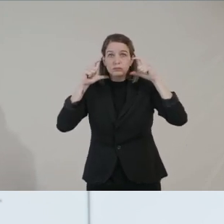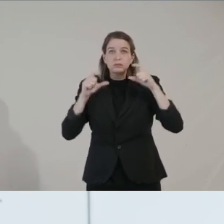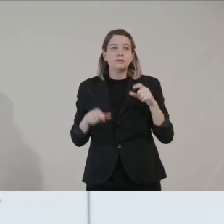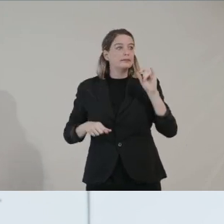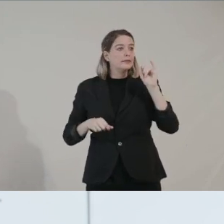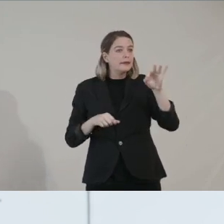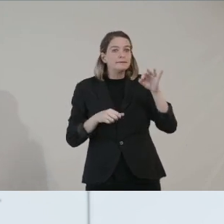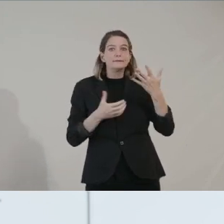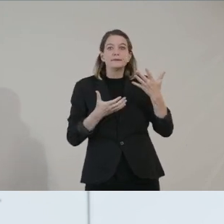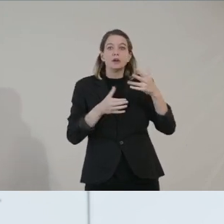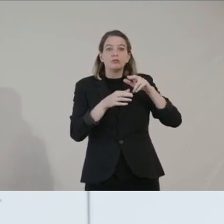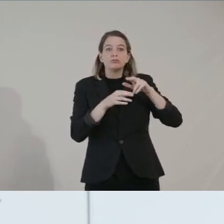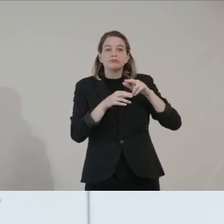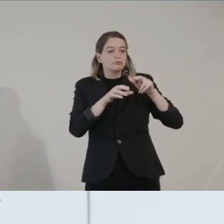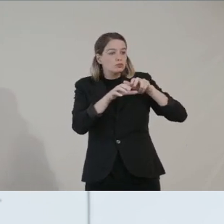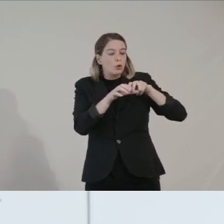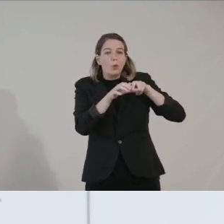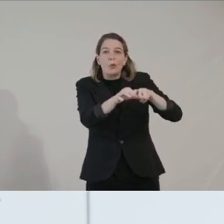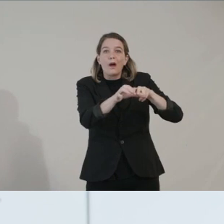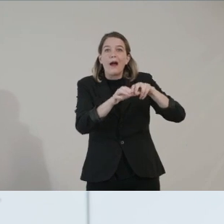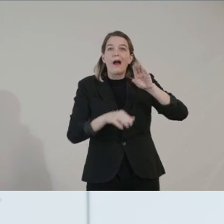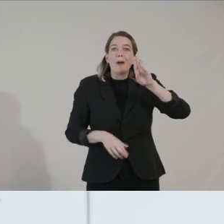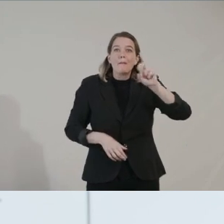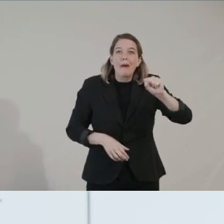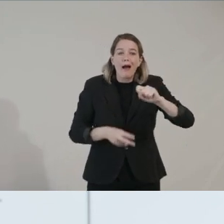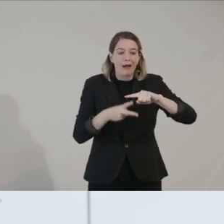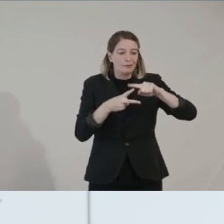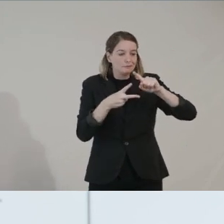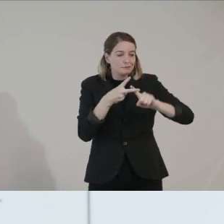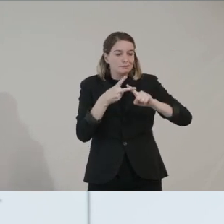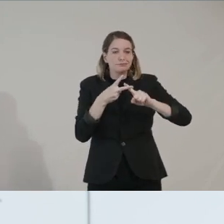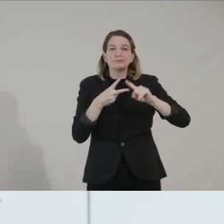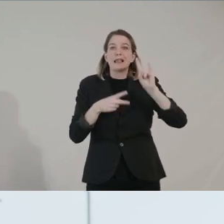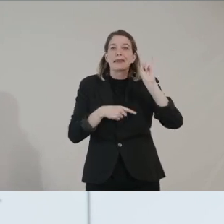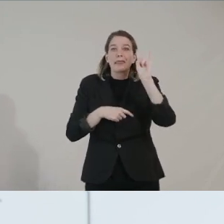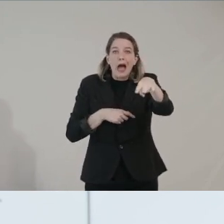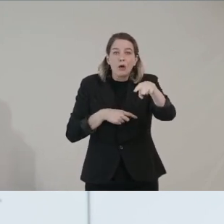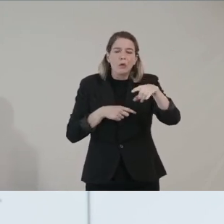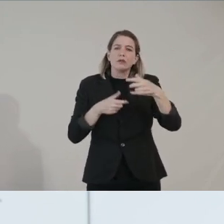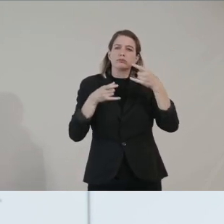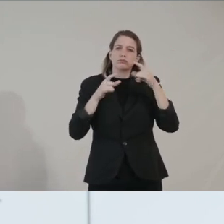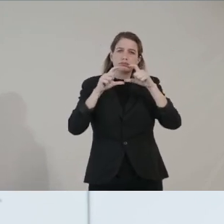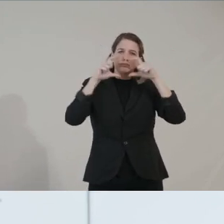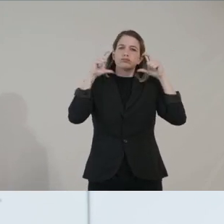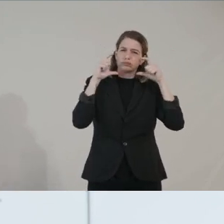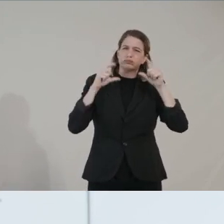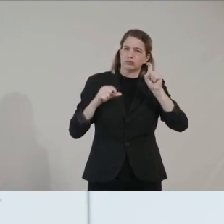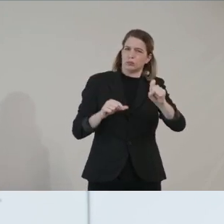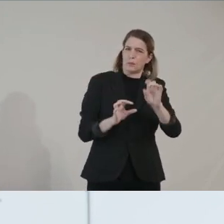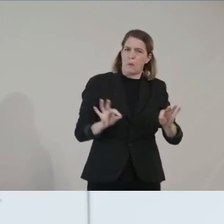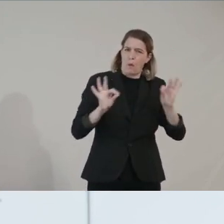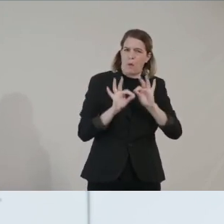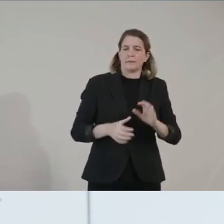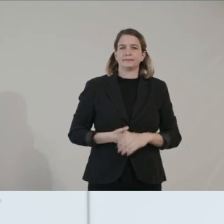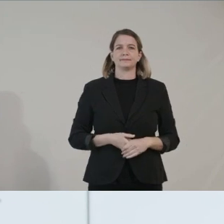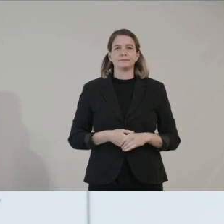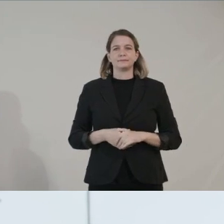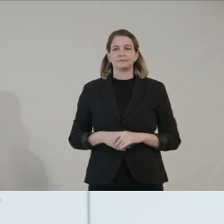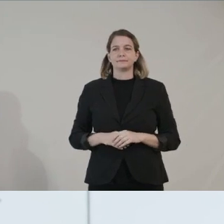Secondly, people who feel sick should stay home. Anybody that grew up in America that's my age or older, this is